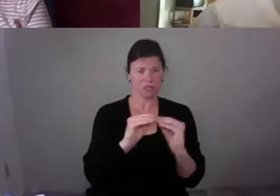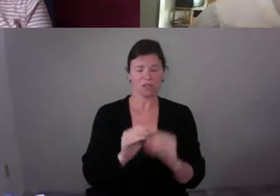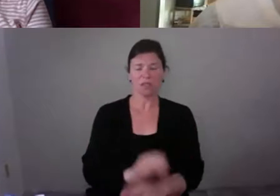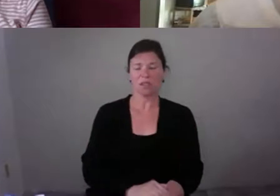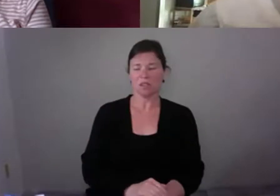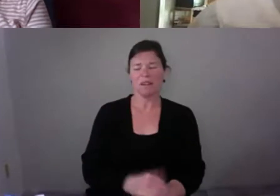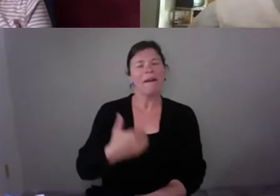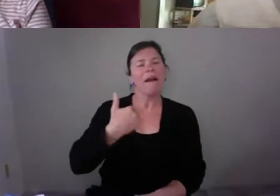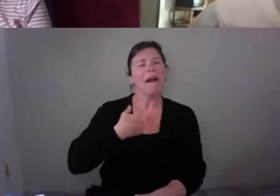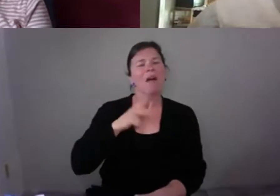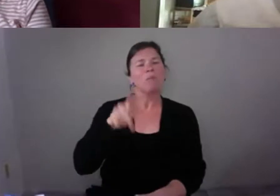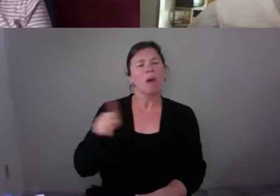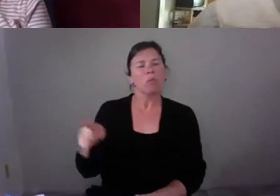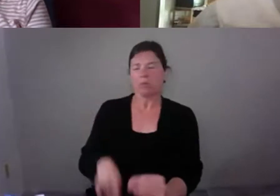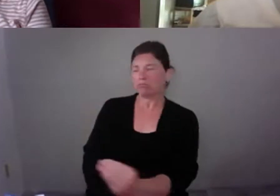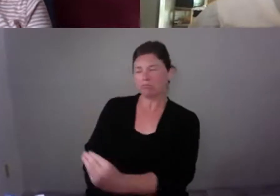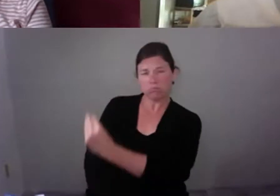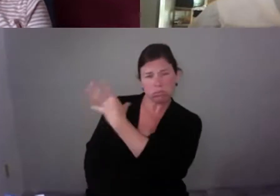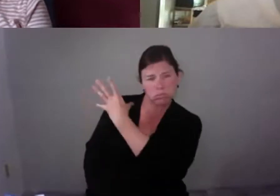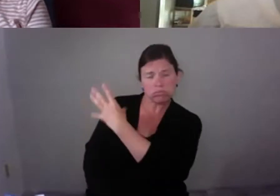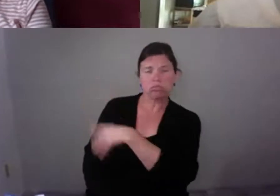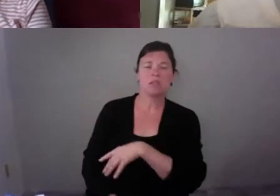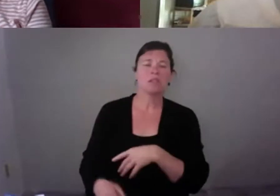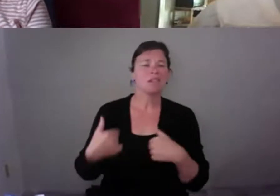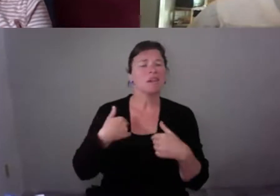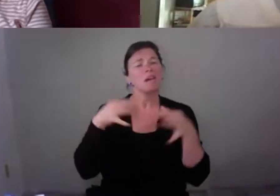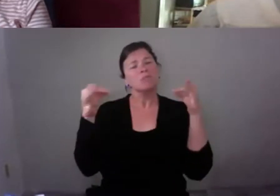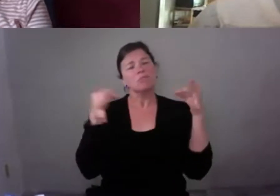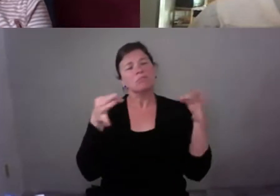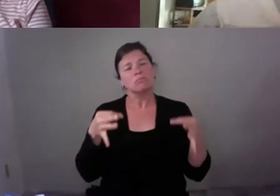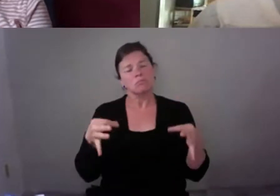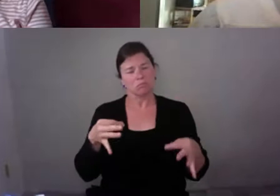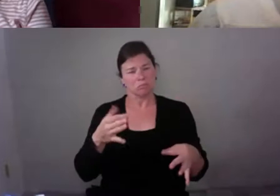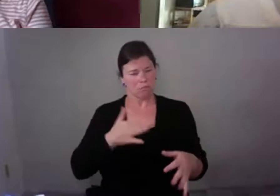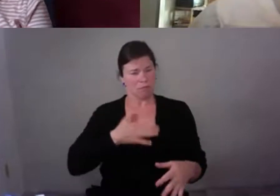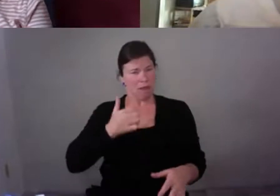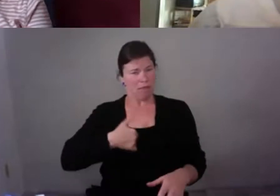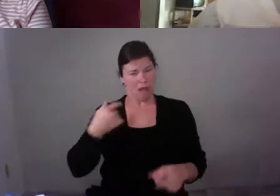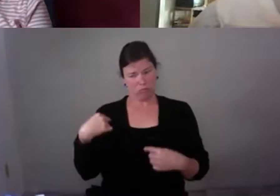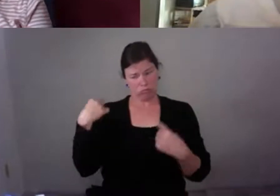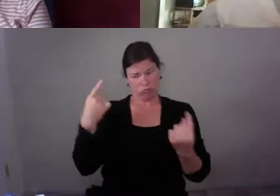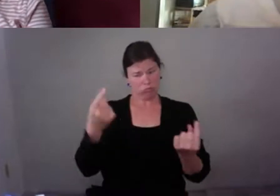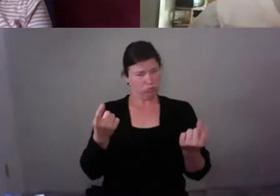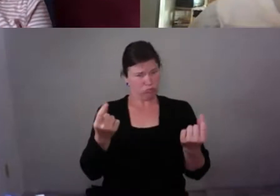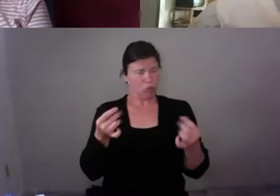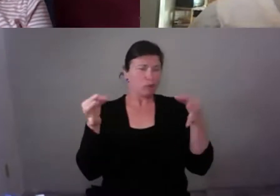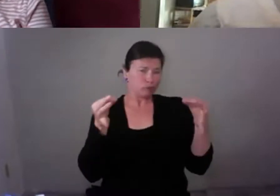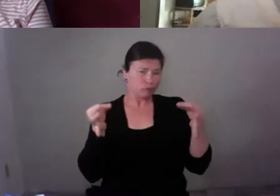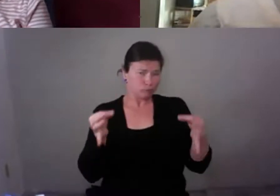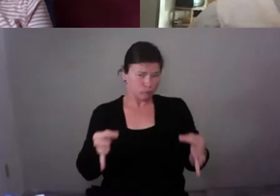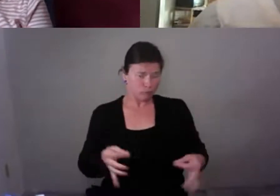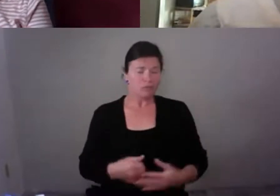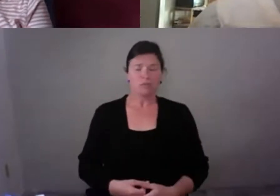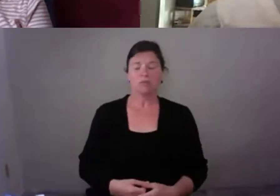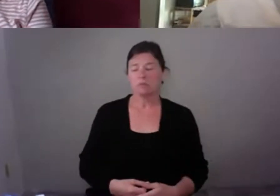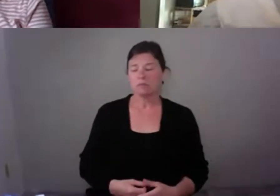and I share what I have done in my life and how I